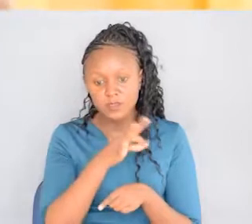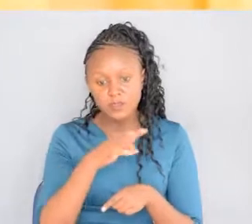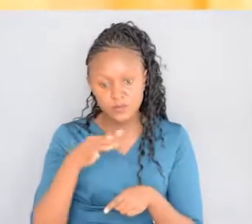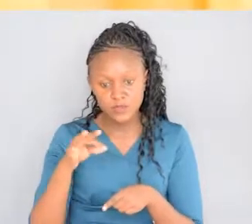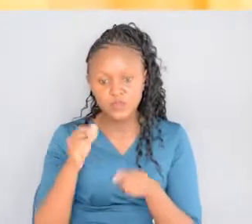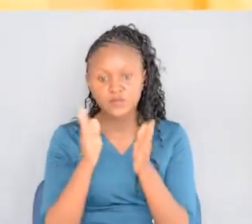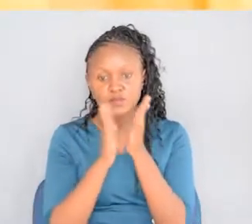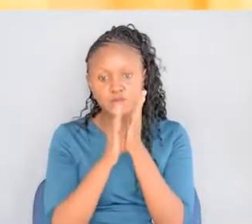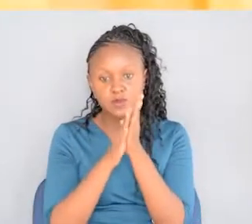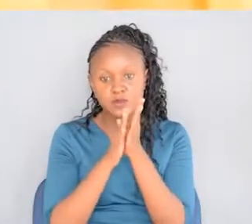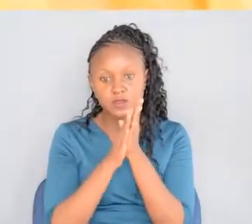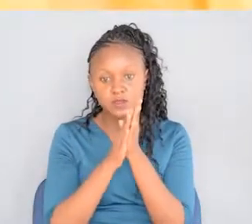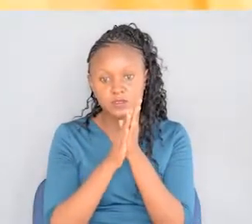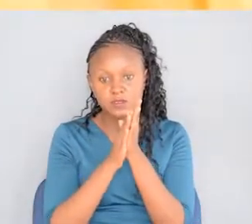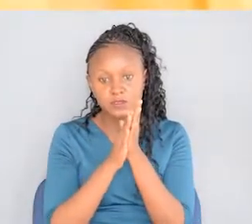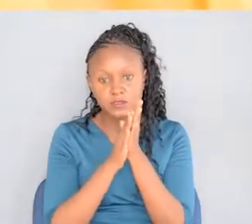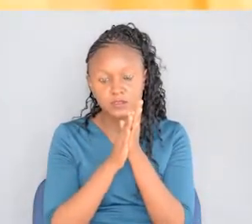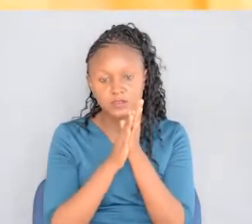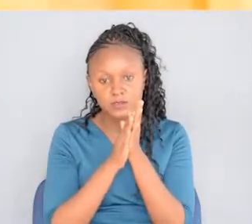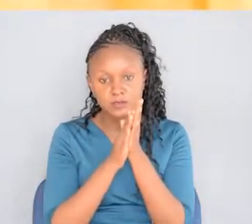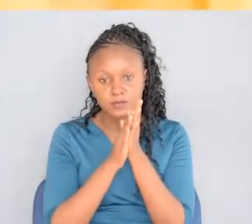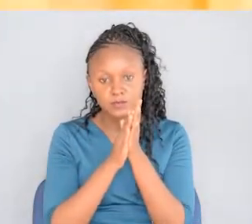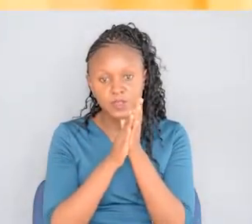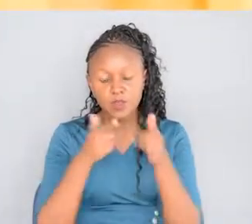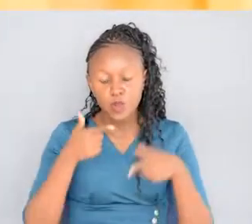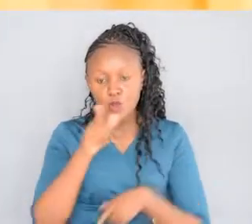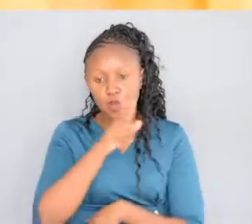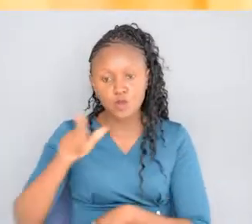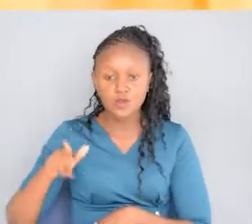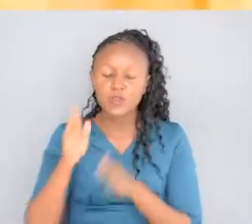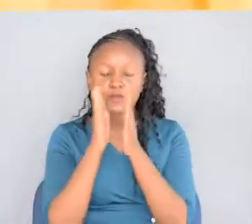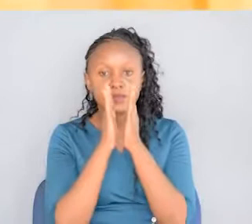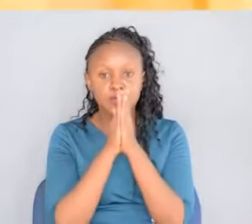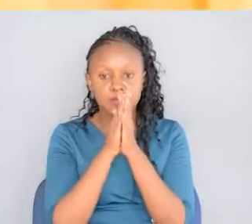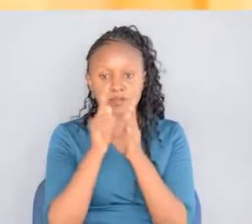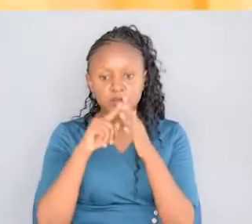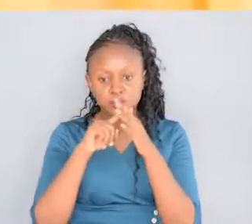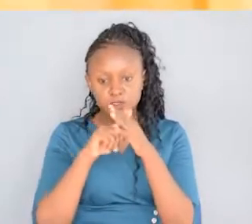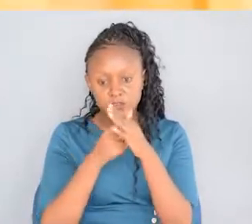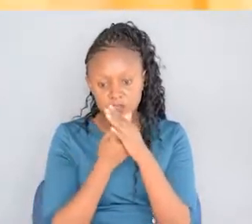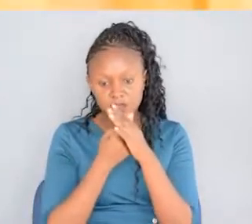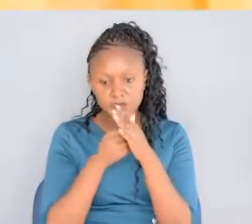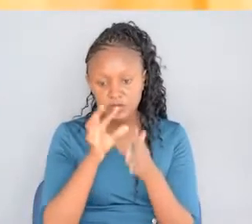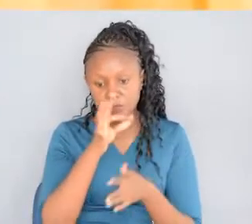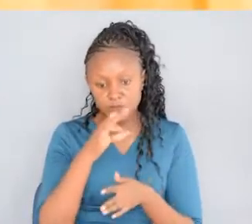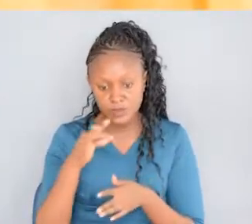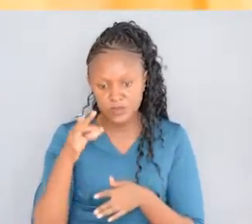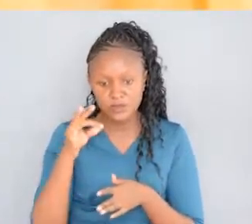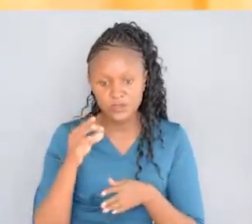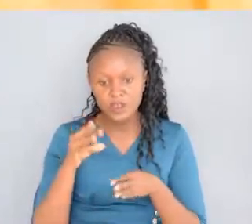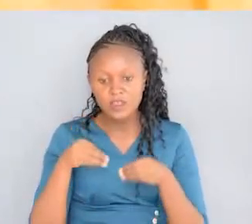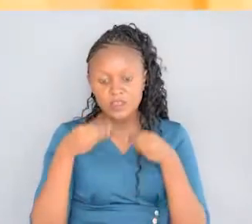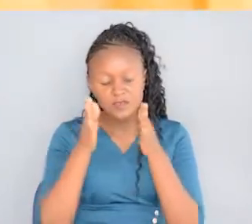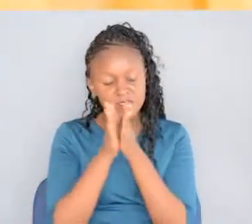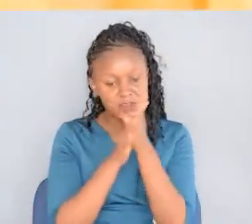to praise and worship your holy name is somehow low, Father Lord, but Lord, I pray that, Lord, you'll stir up that spirit in us, O Father Lord, and give